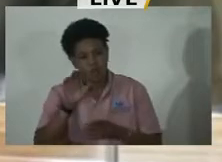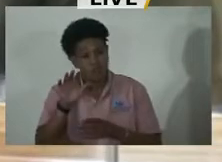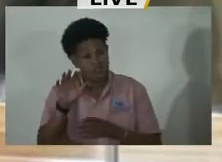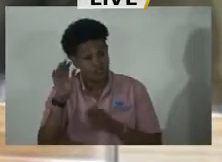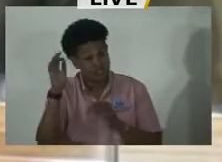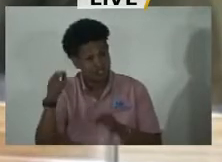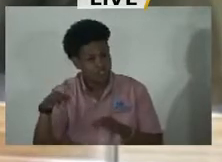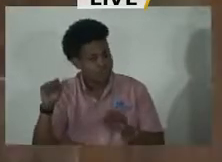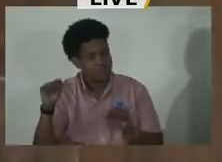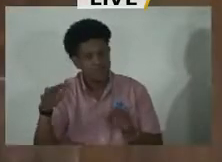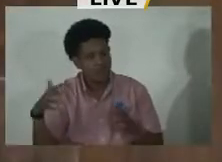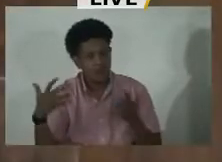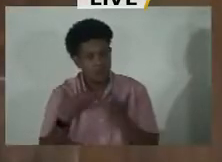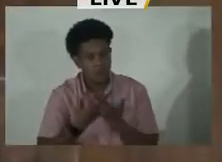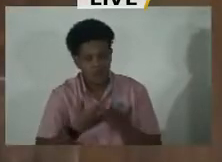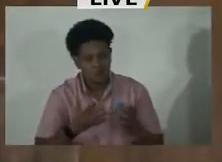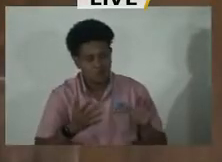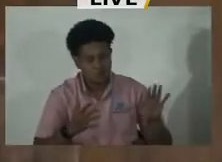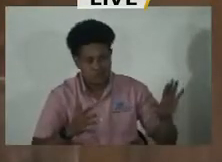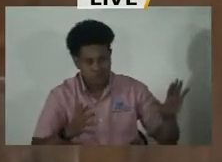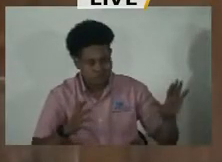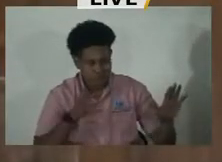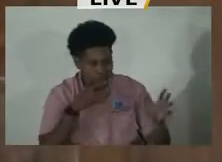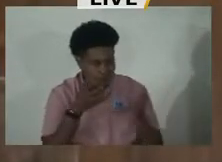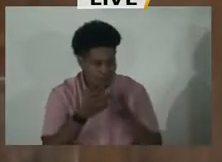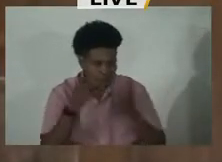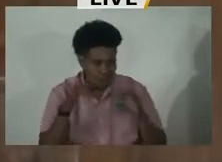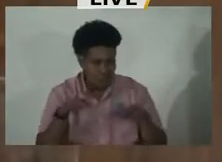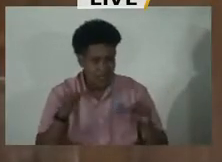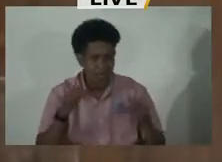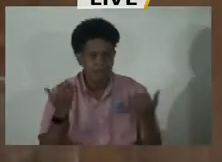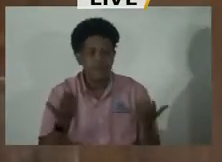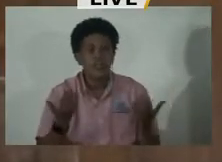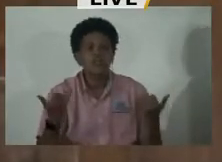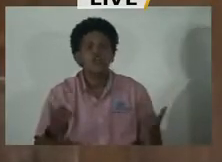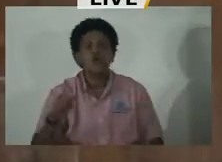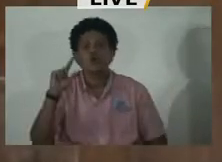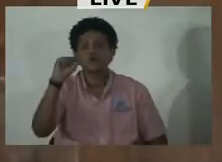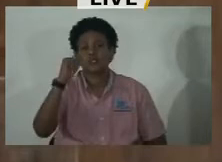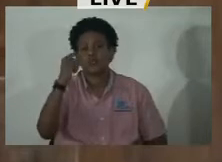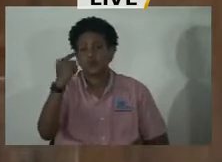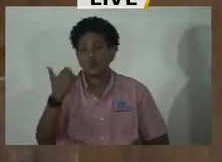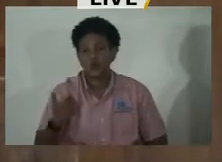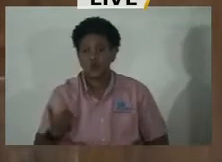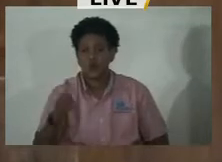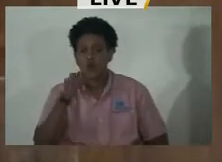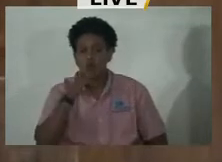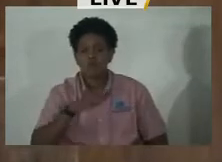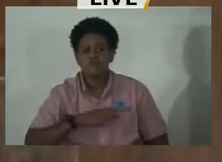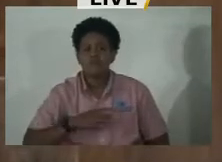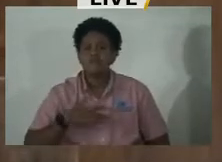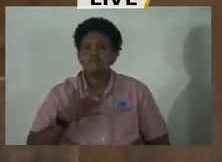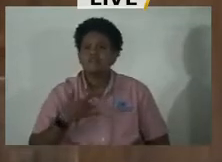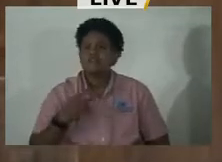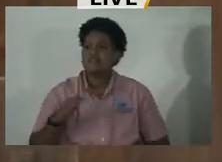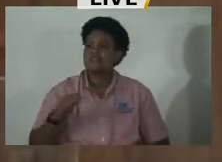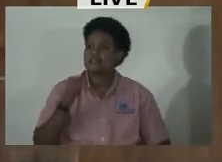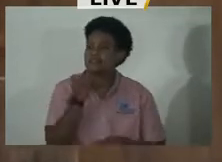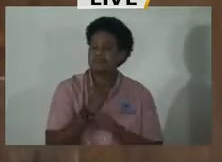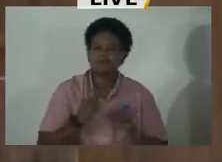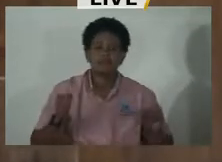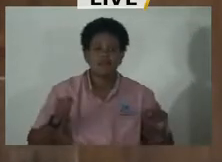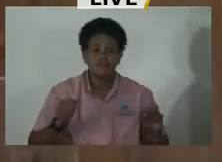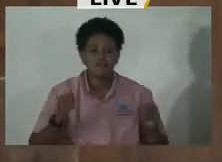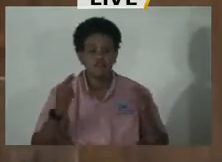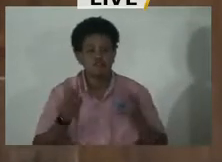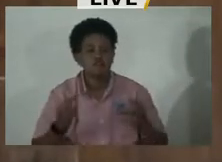making. Here now, in 2021, women are feeling unsafe, the